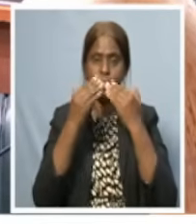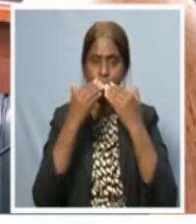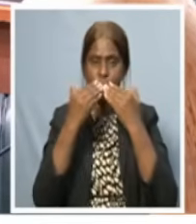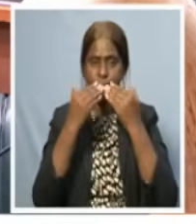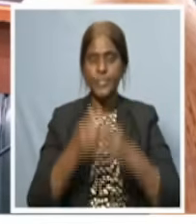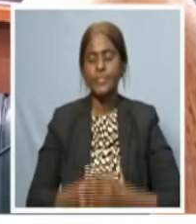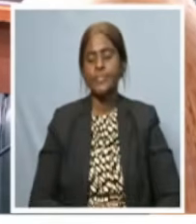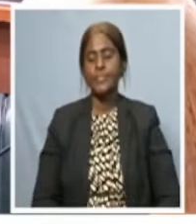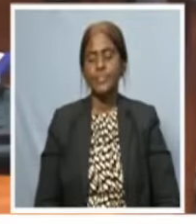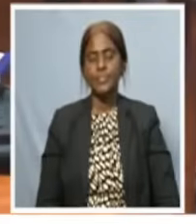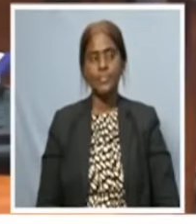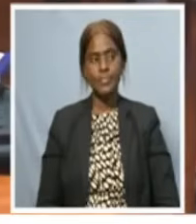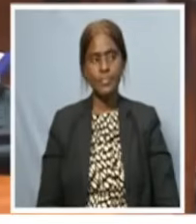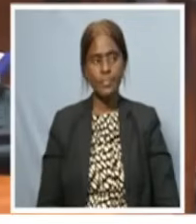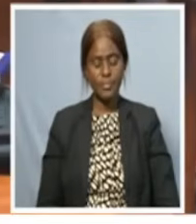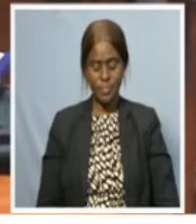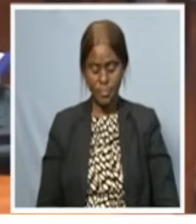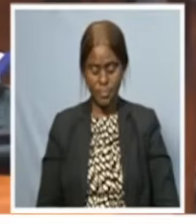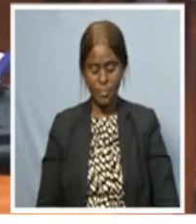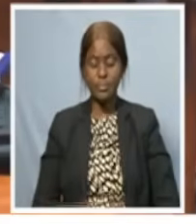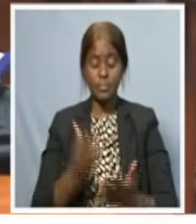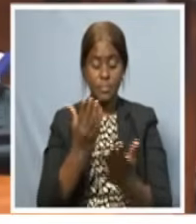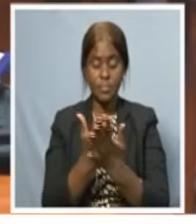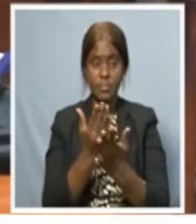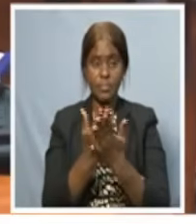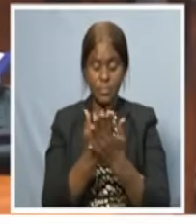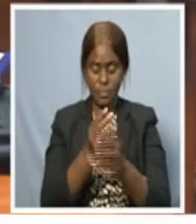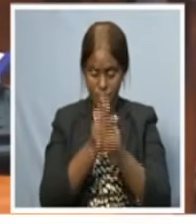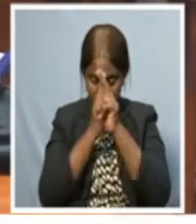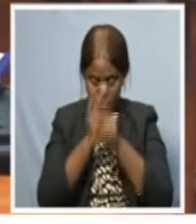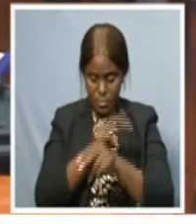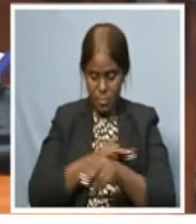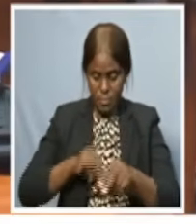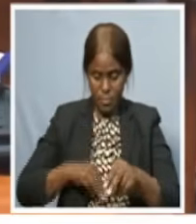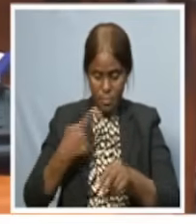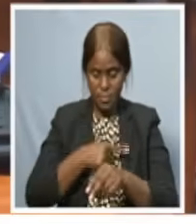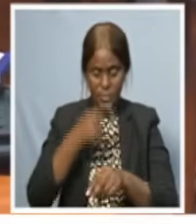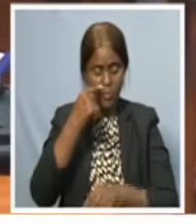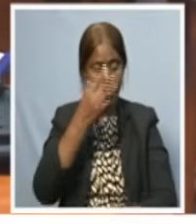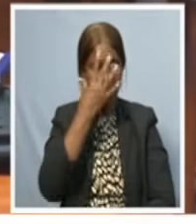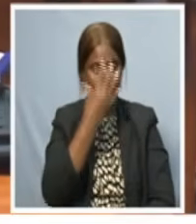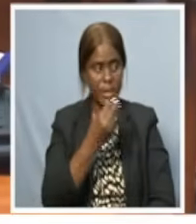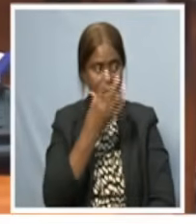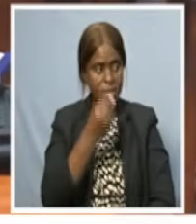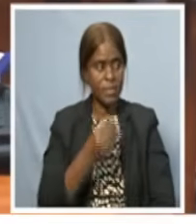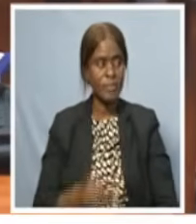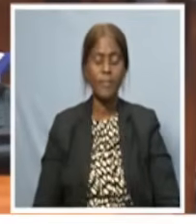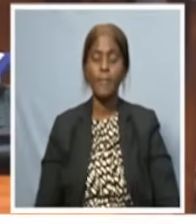you. Thank you. Motions, the Honorable Member from Lobezi.